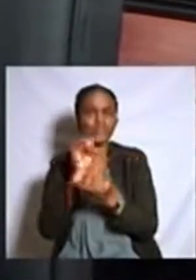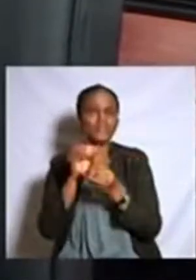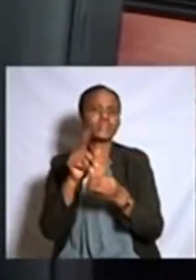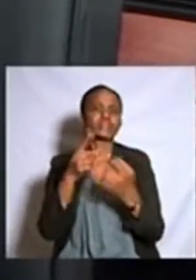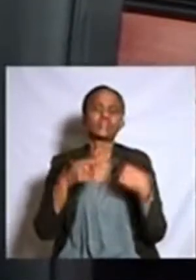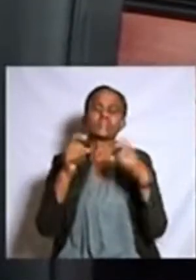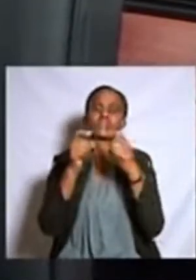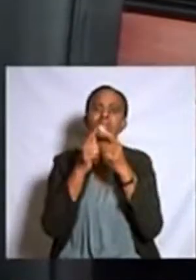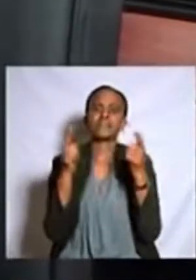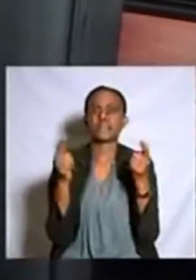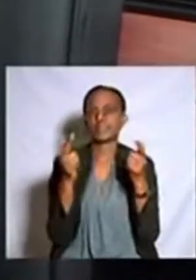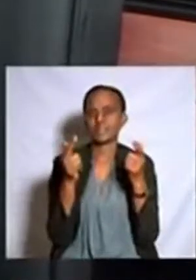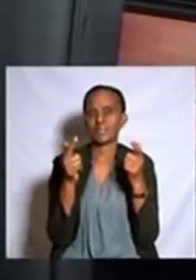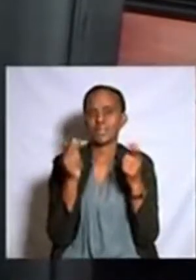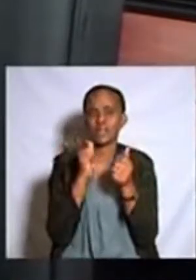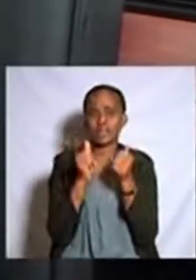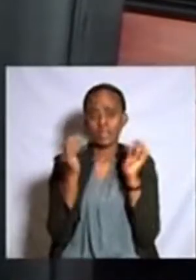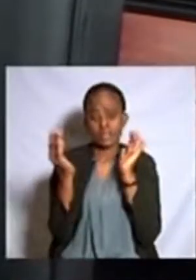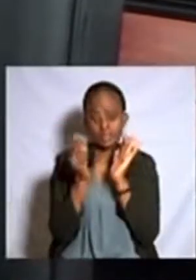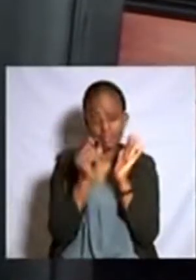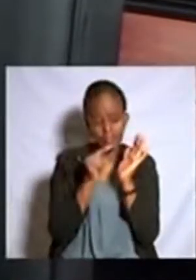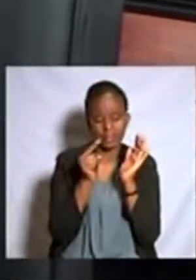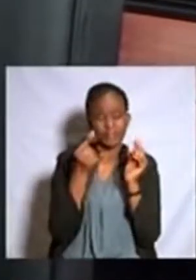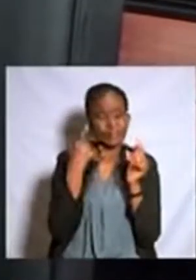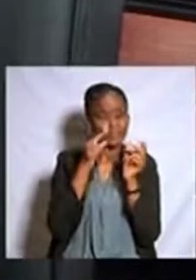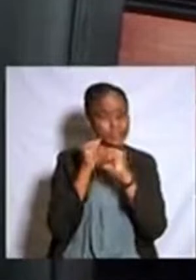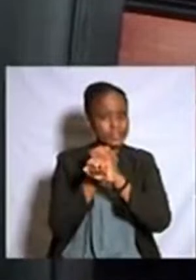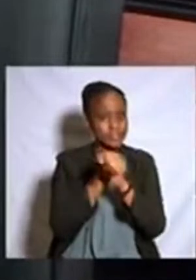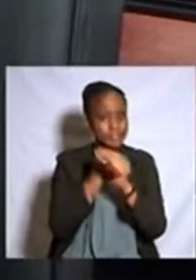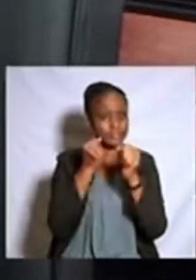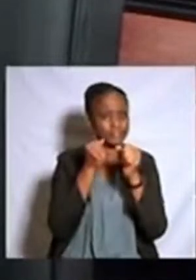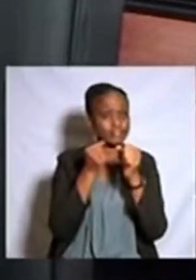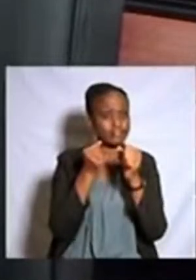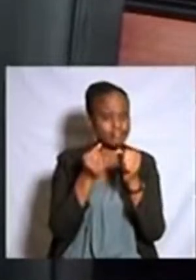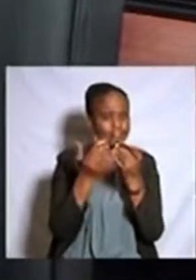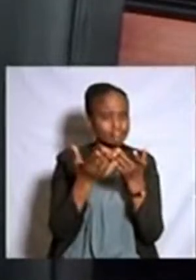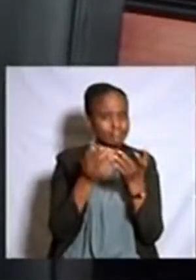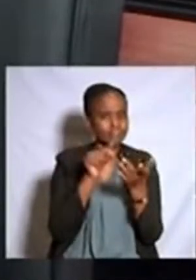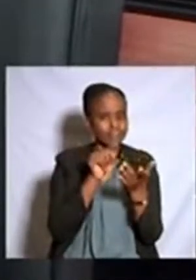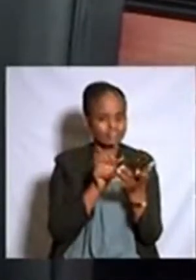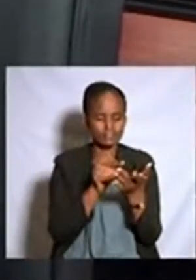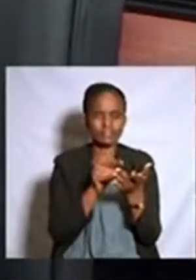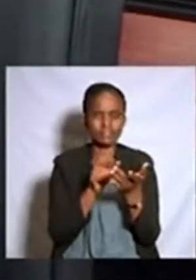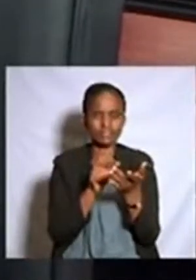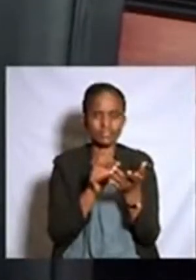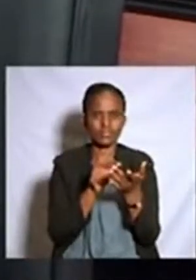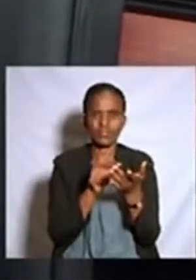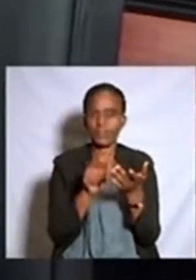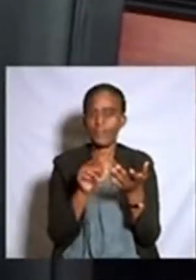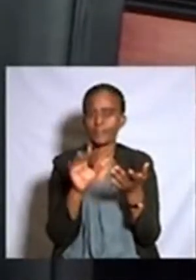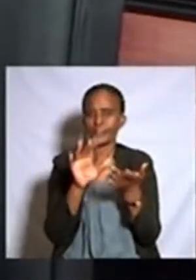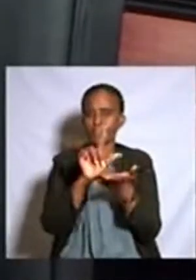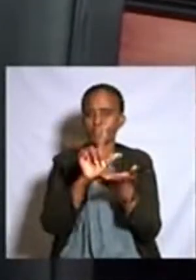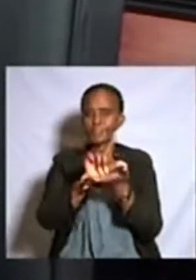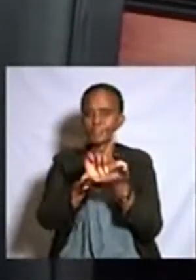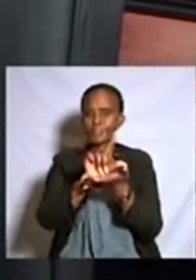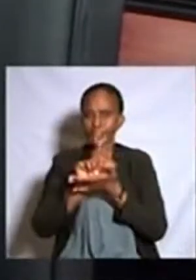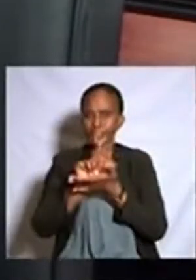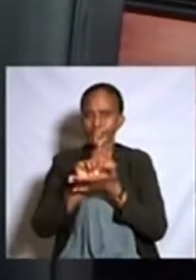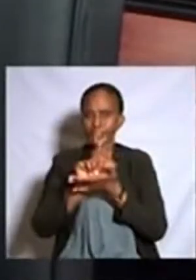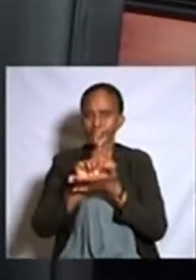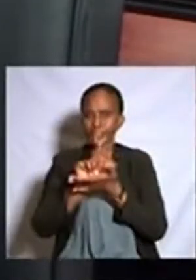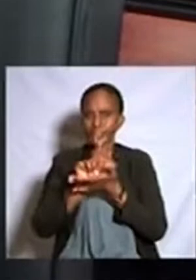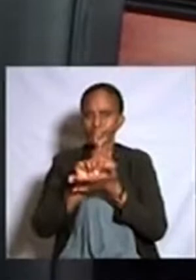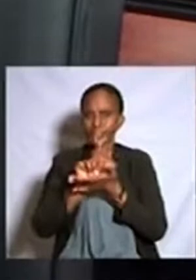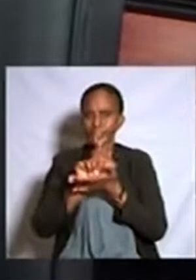a challenge which we face when it comes to securitization of these particular mortgages. So,